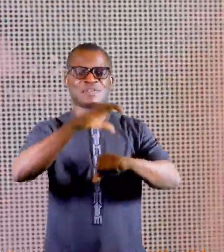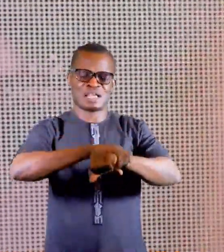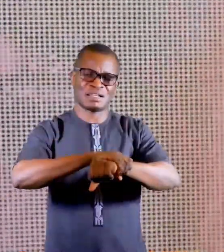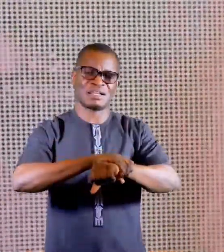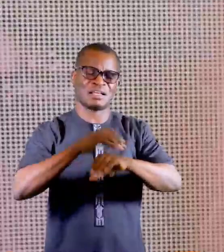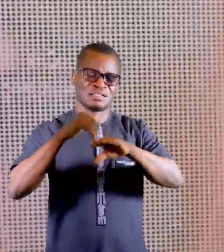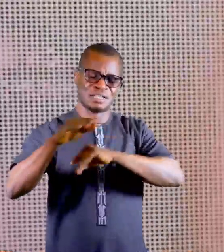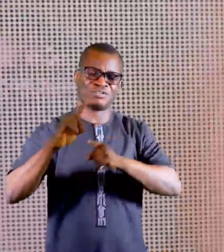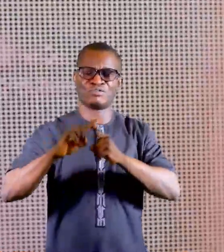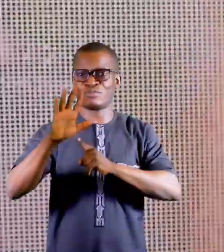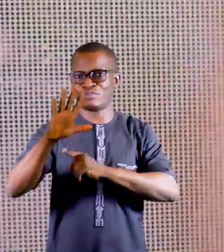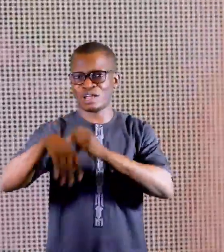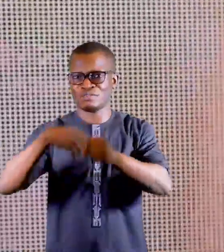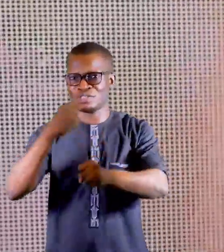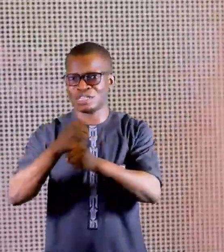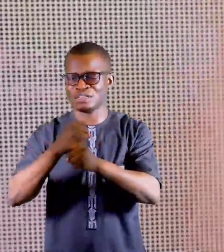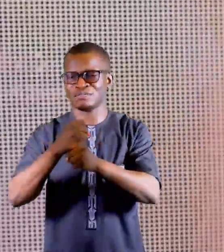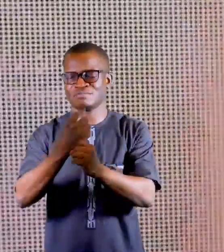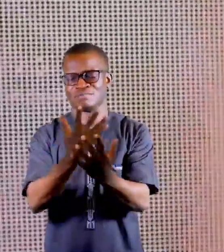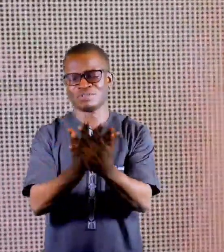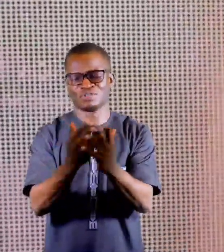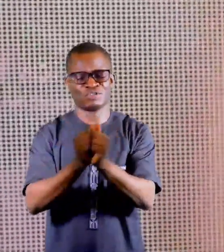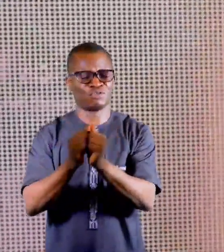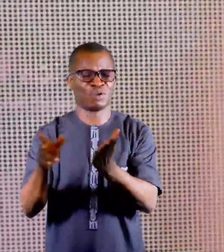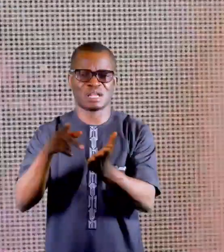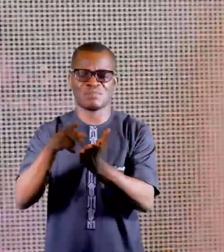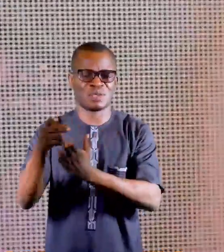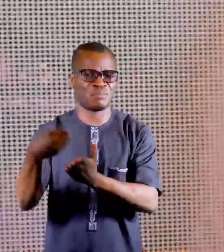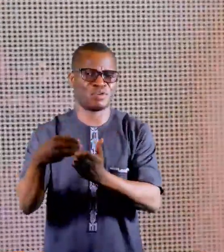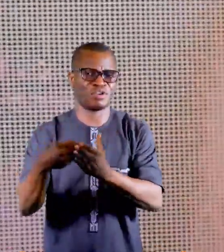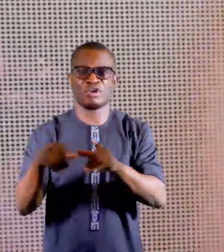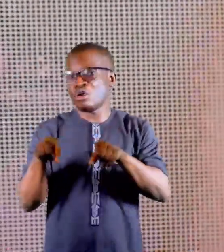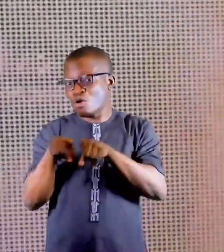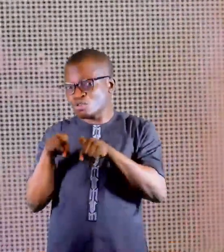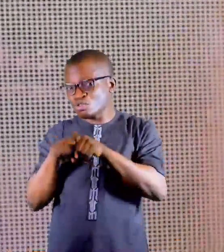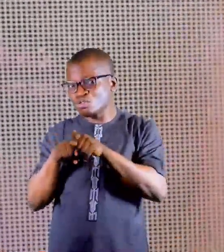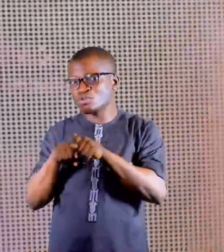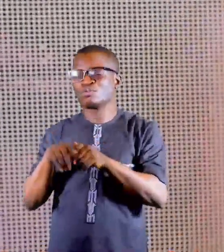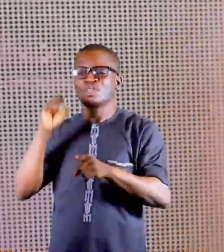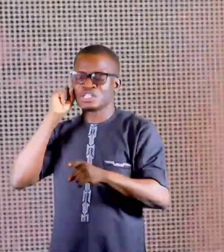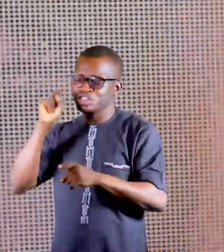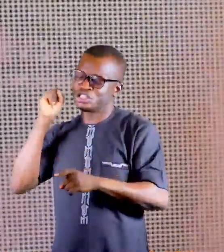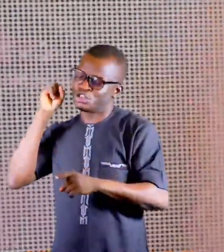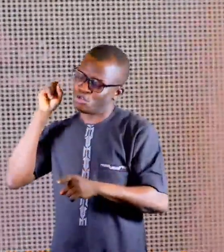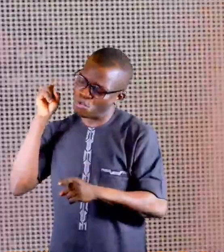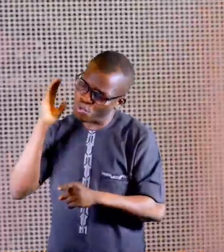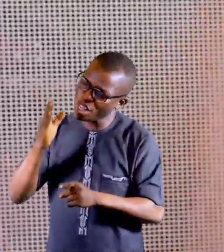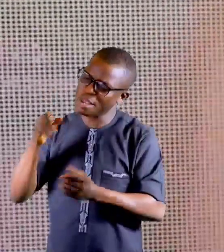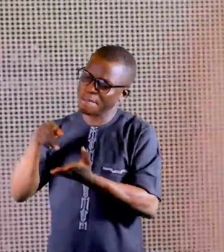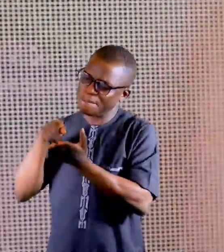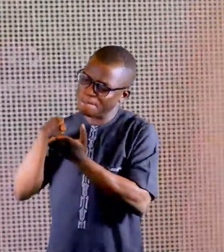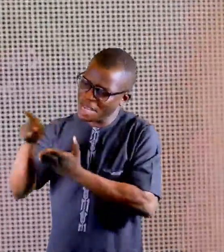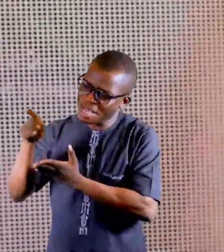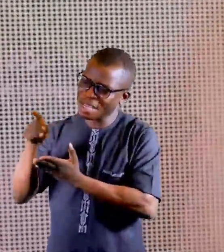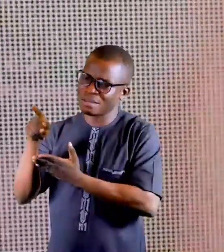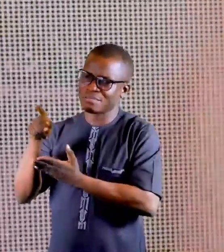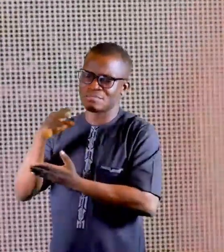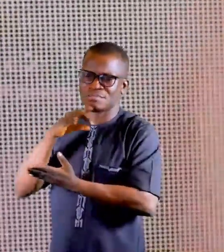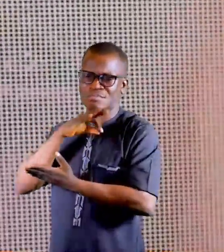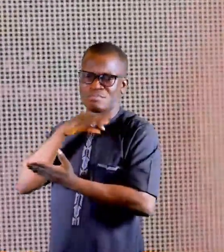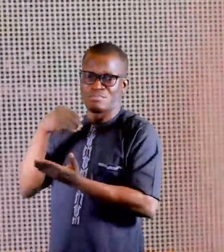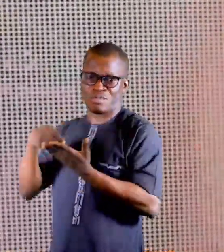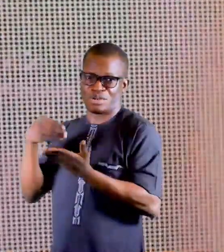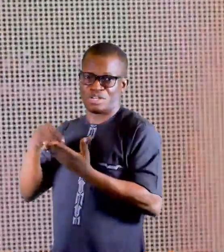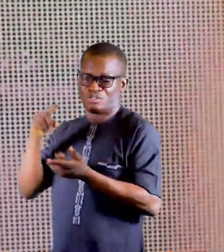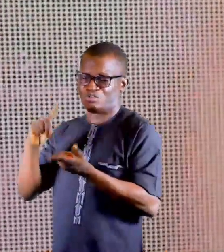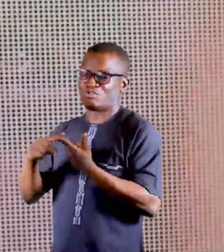She was sentenced to 5 years imprisonment without the option of fine, and she was also made to pay